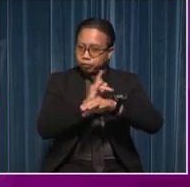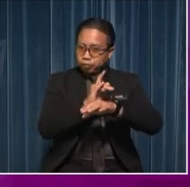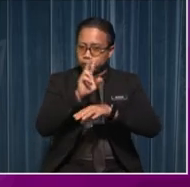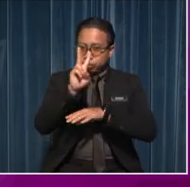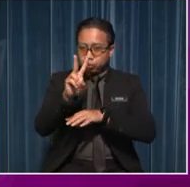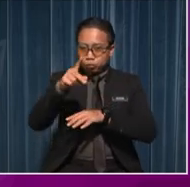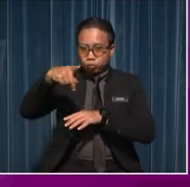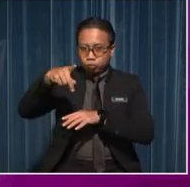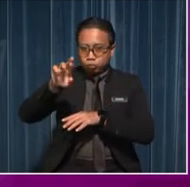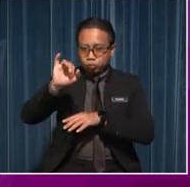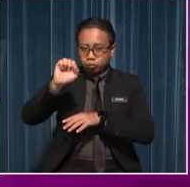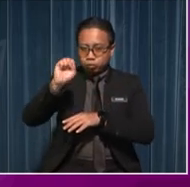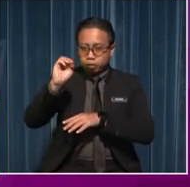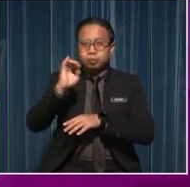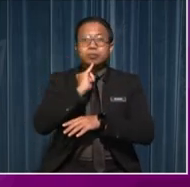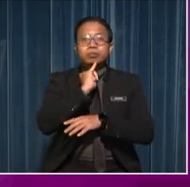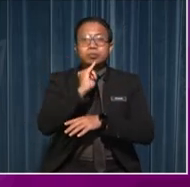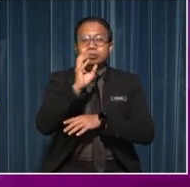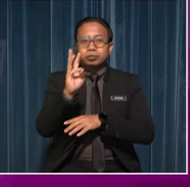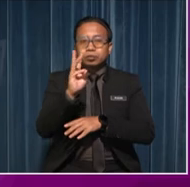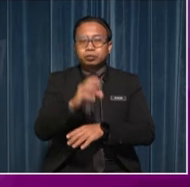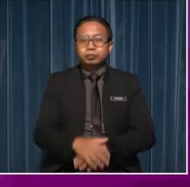2 prism is 6.